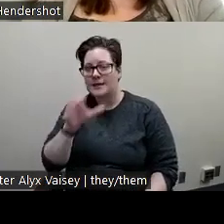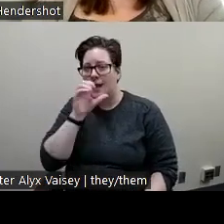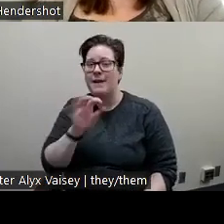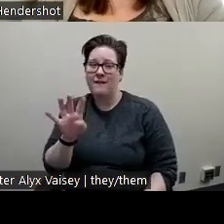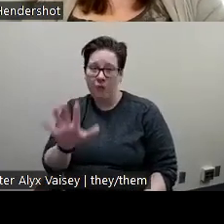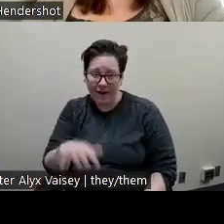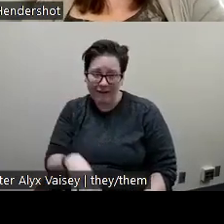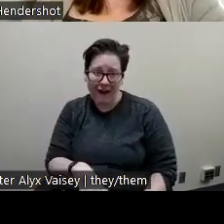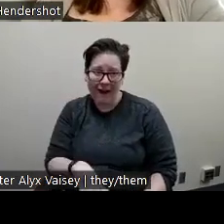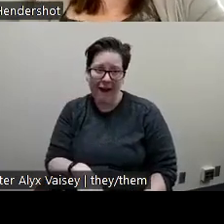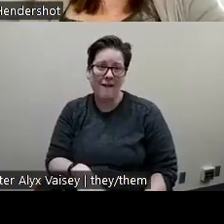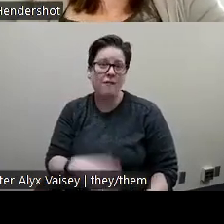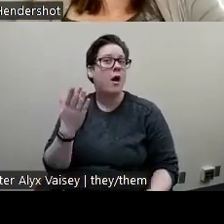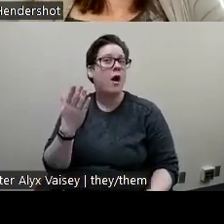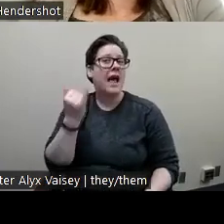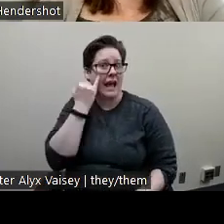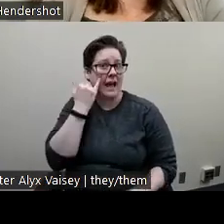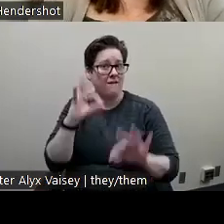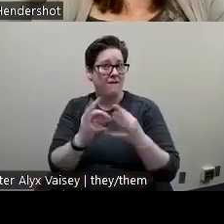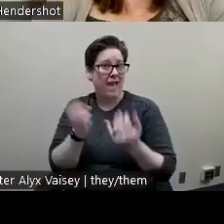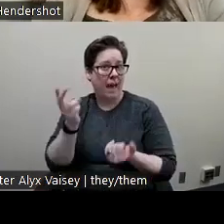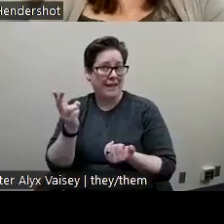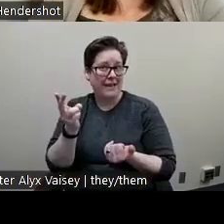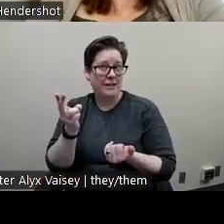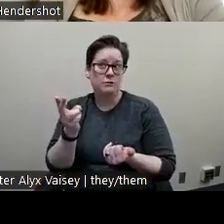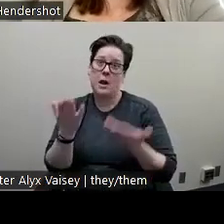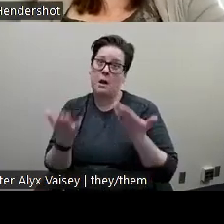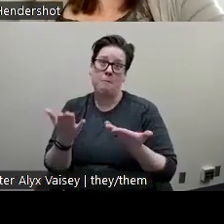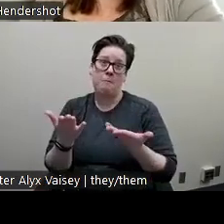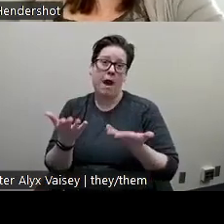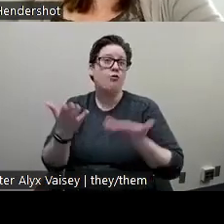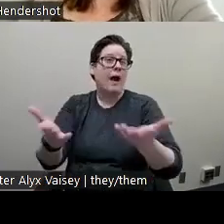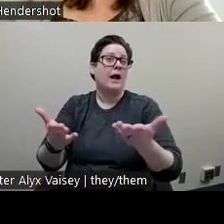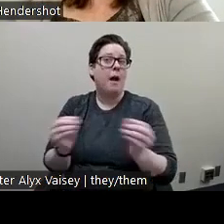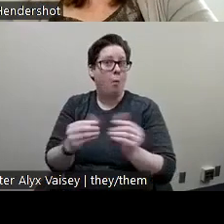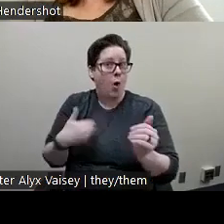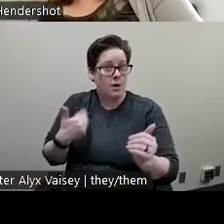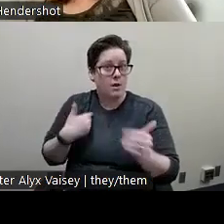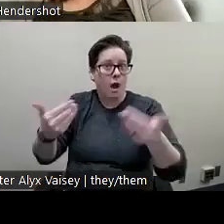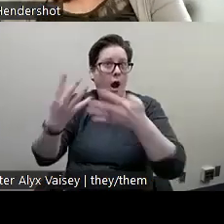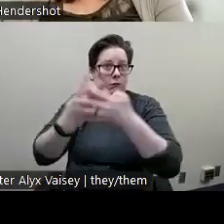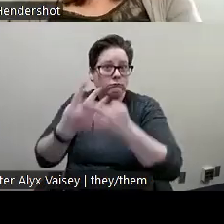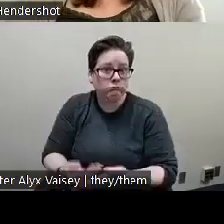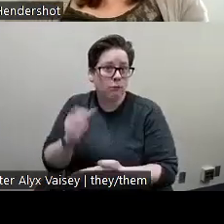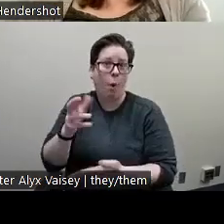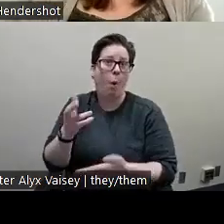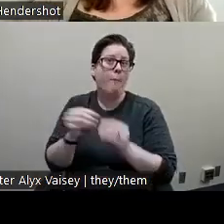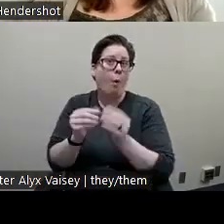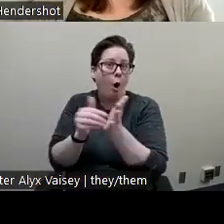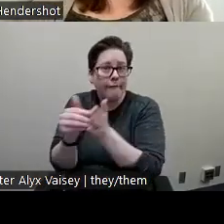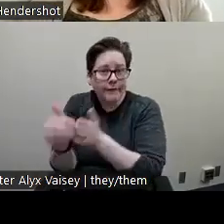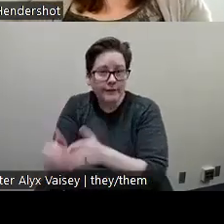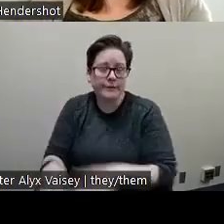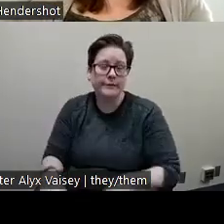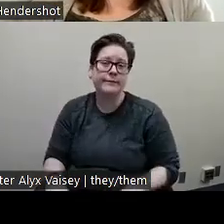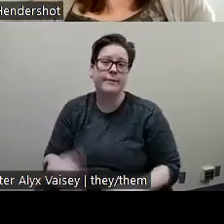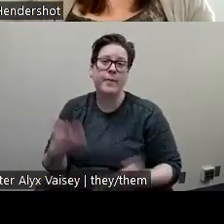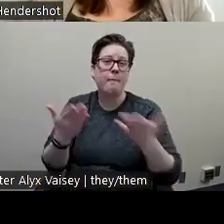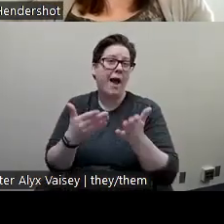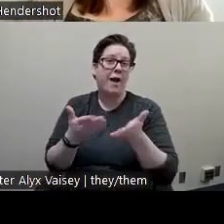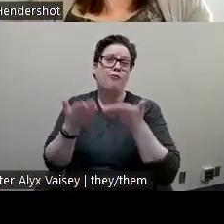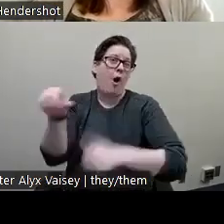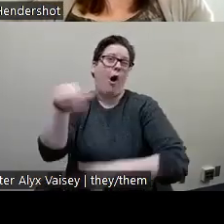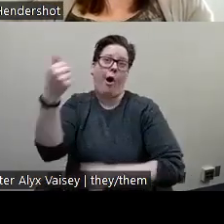we might recommend those things earlier or more frequently based on the family history and genetic testing. We might also recommend other